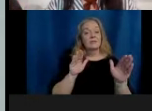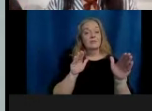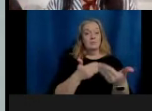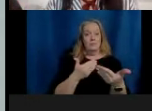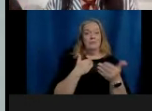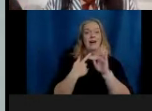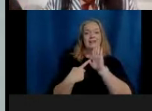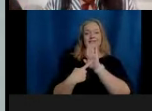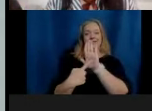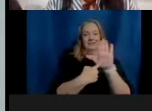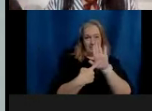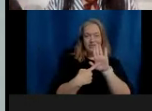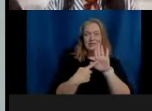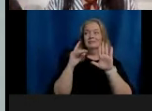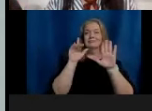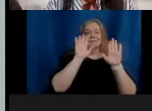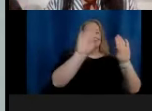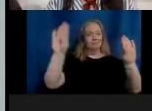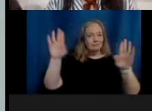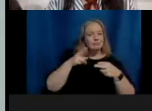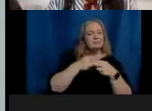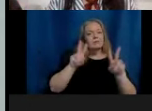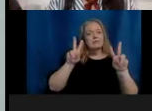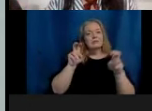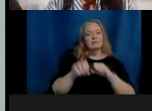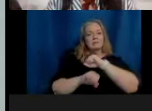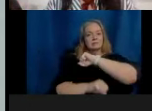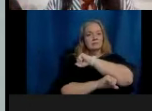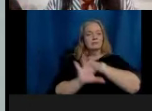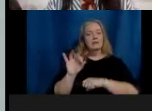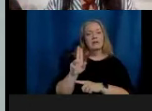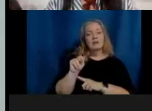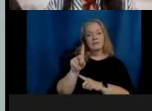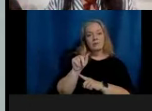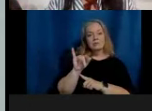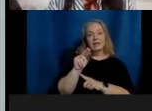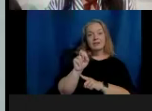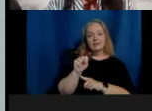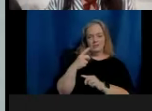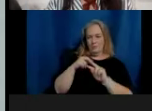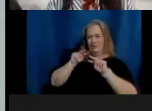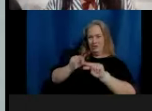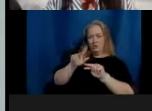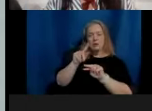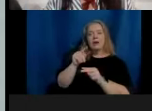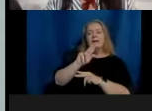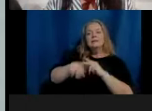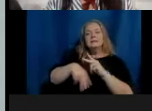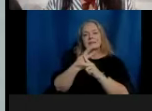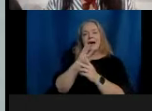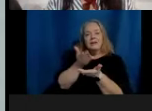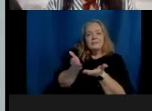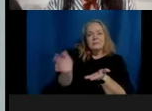called Foundations. The exhibit explores some of the styles and materials Castle worked with most often, and